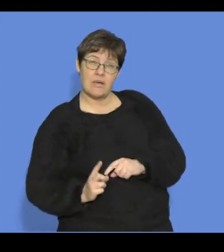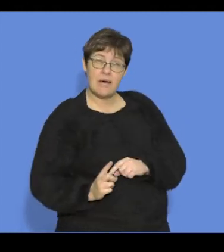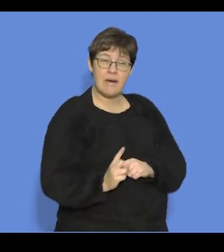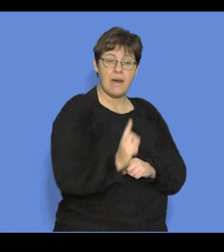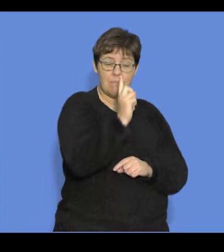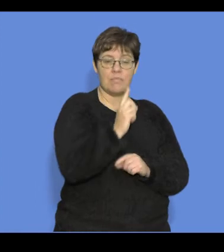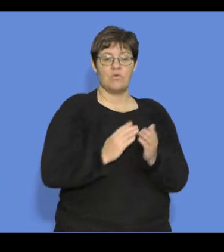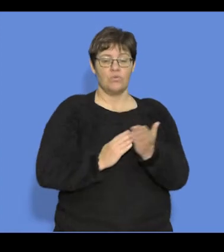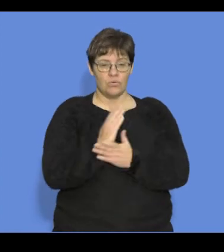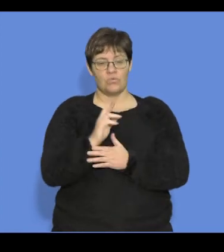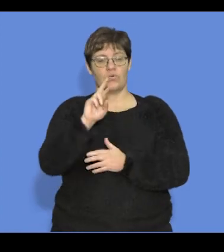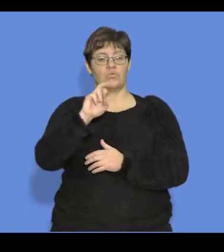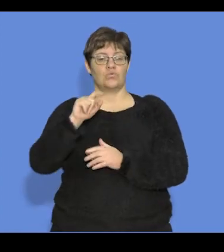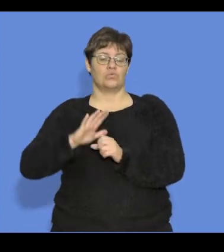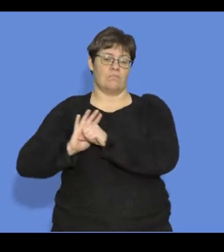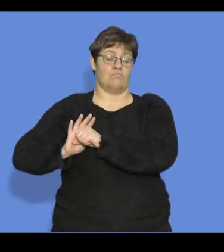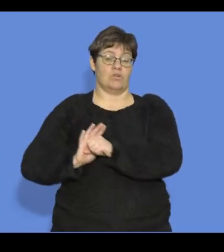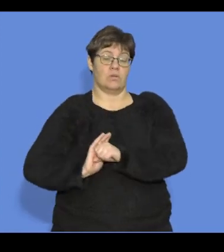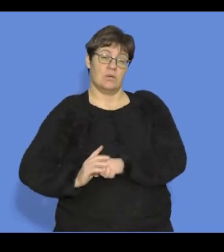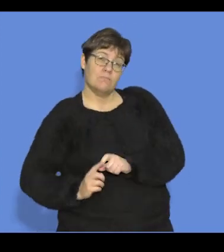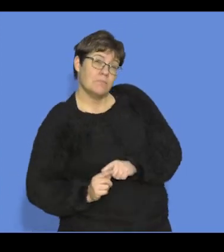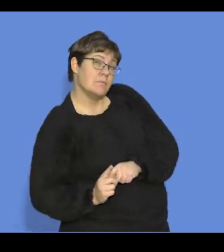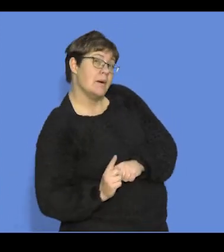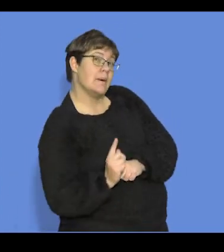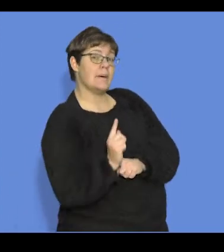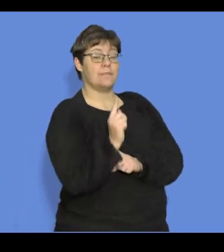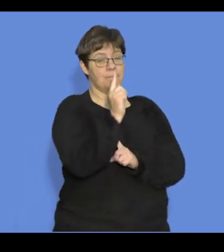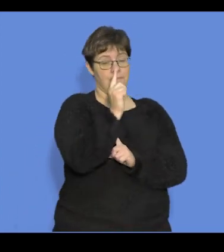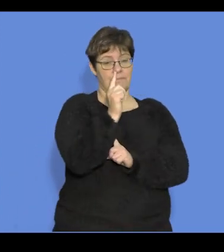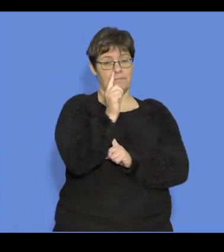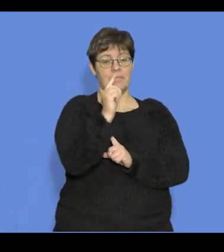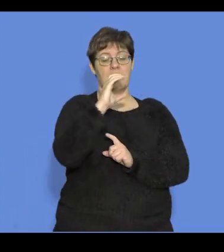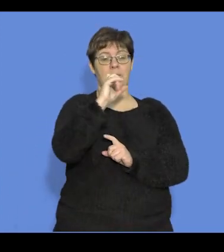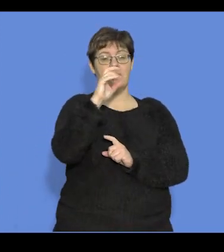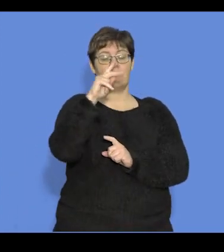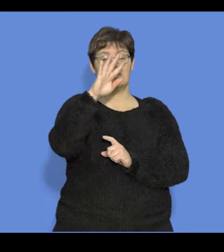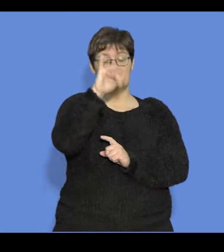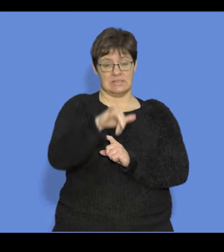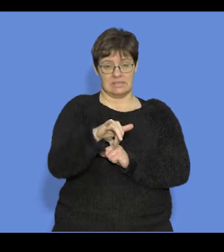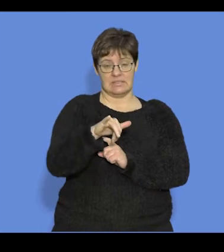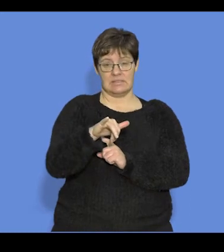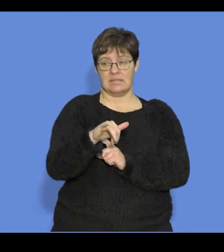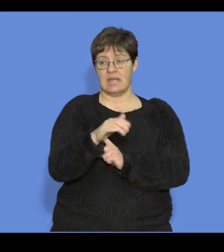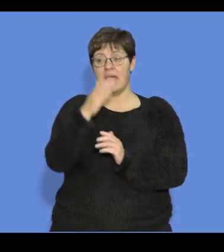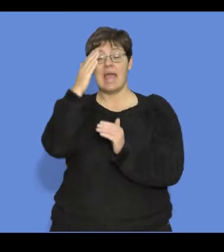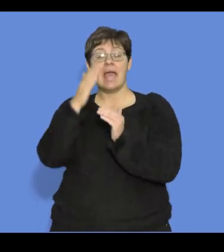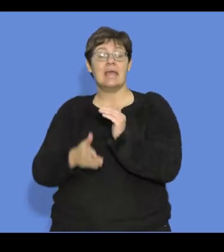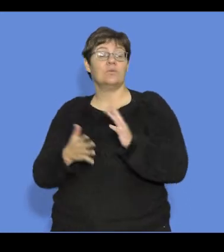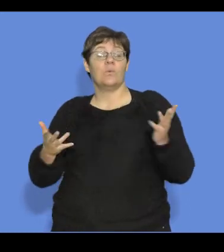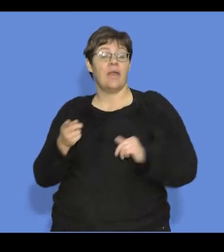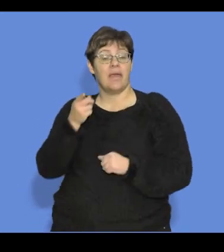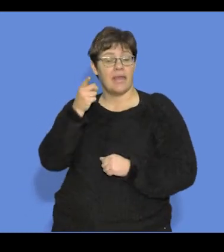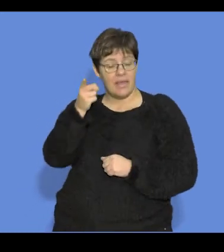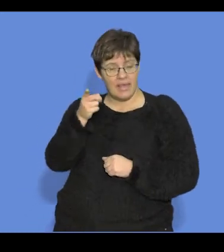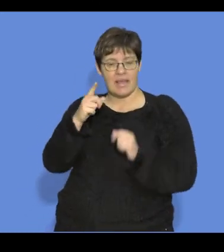root pressure. It moves through the xylem, through capillarity, and it ends up in